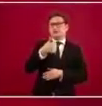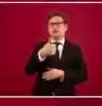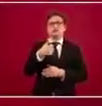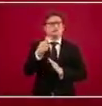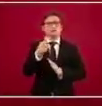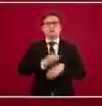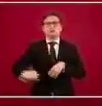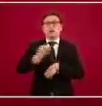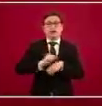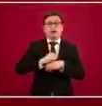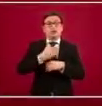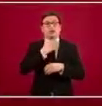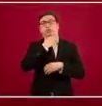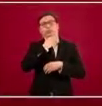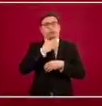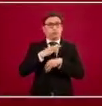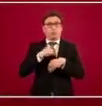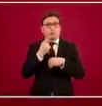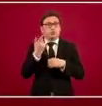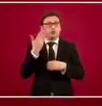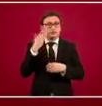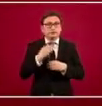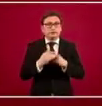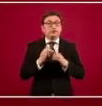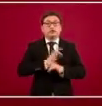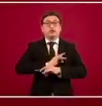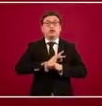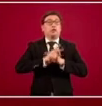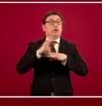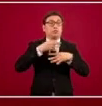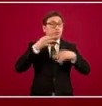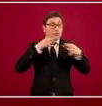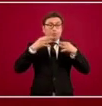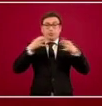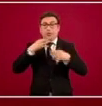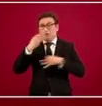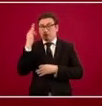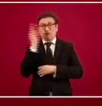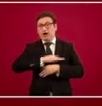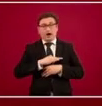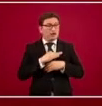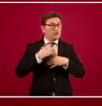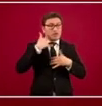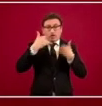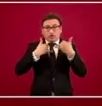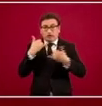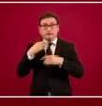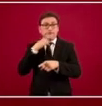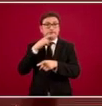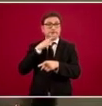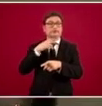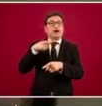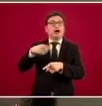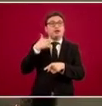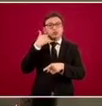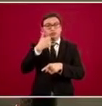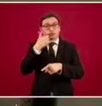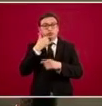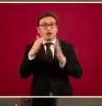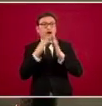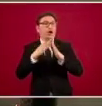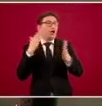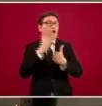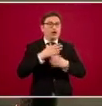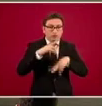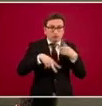Yes, it's been, we had a saturation phenomena 6 weeks ago after some fake